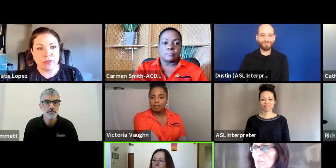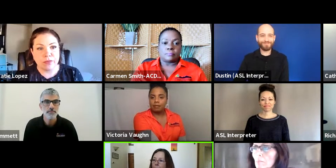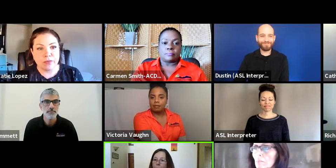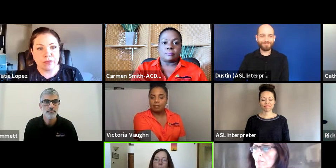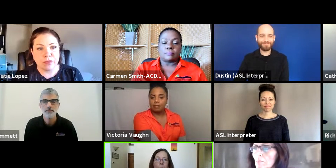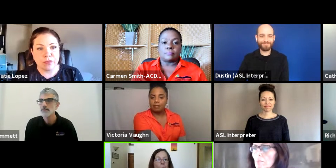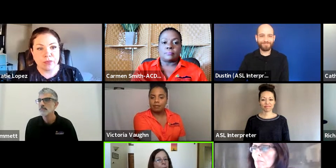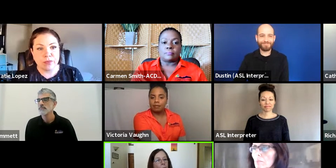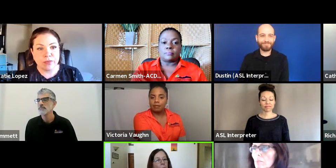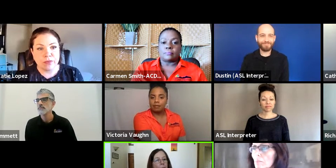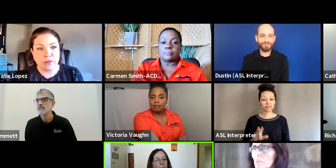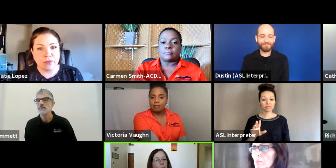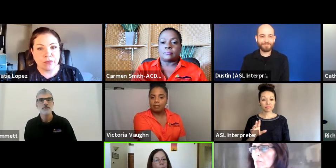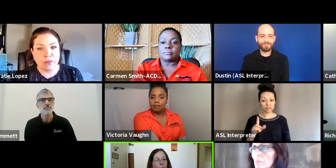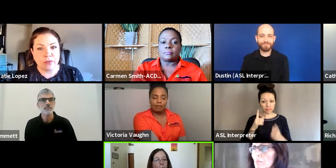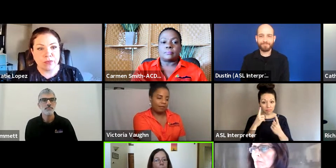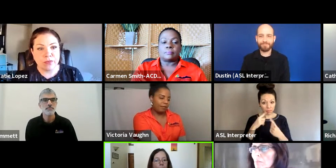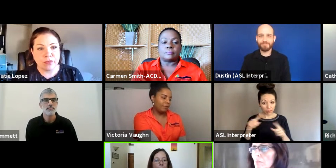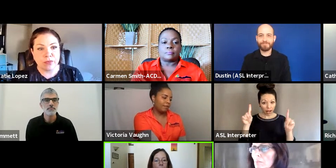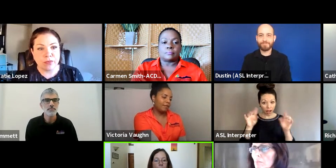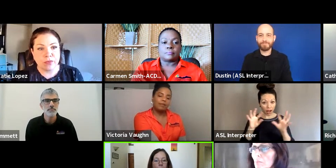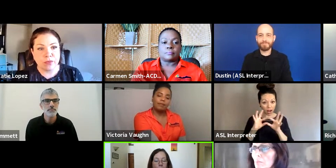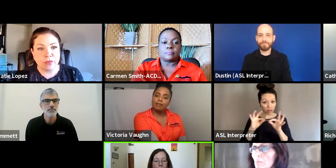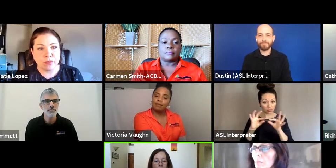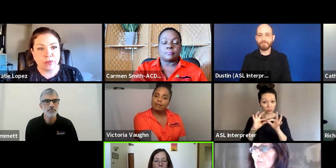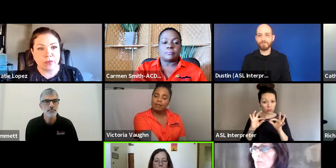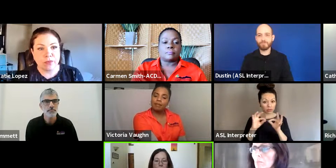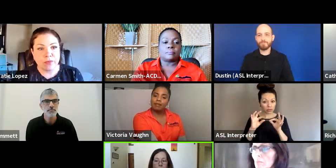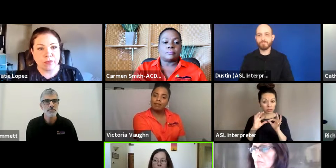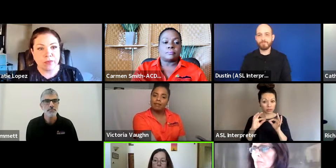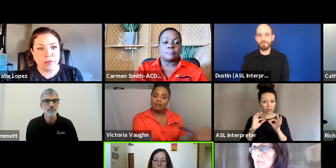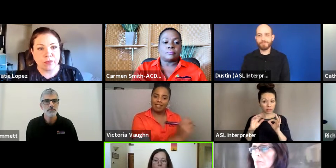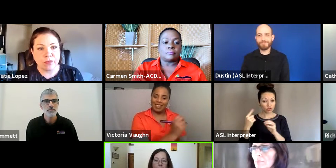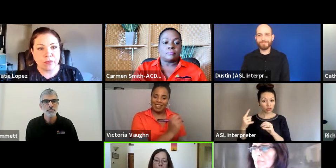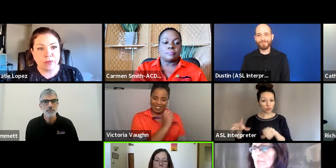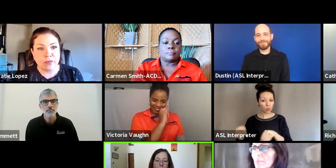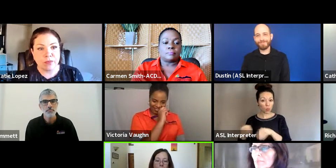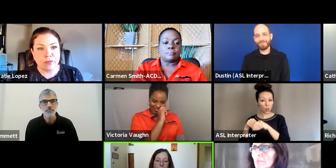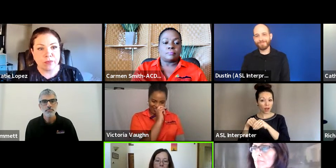Sure. Any announcements other than wedding